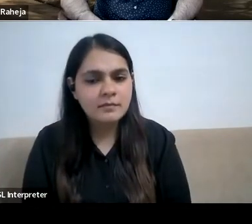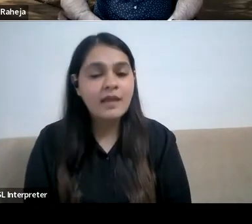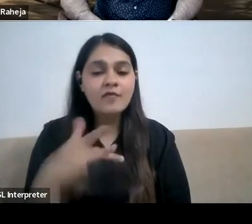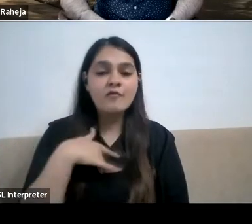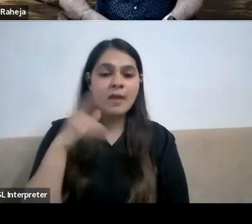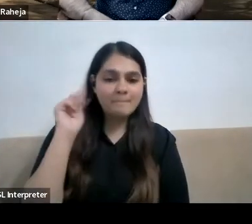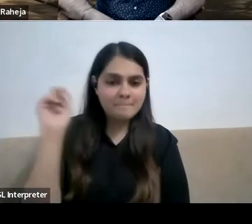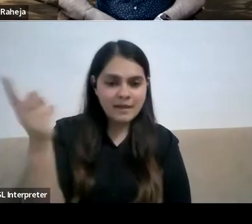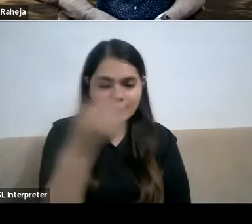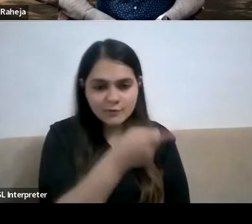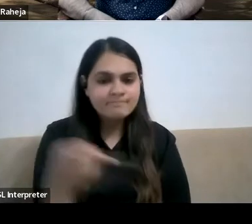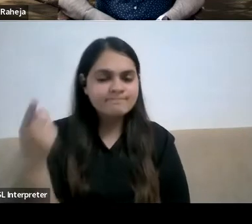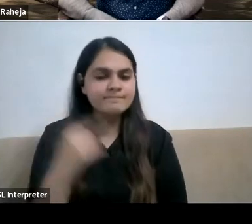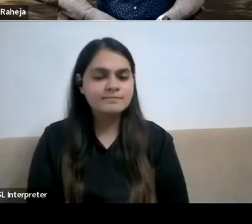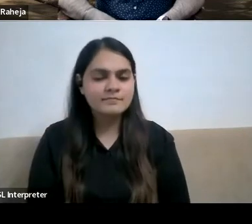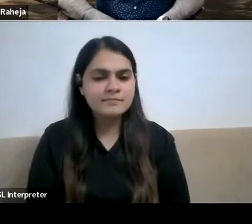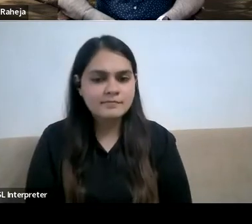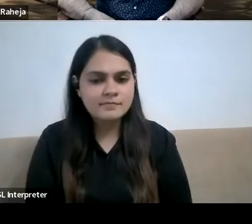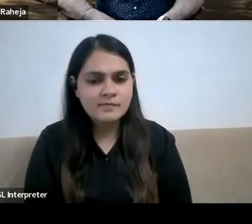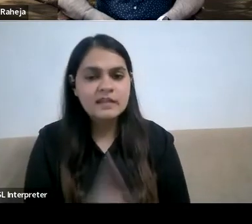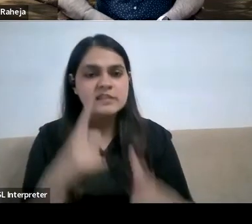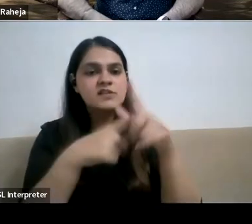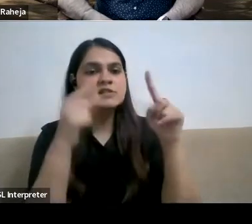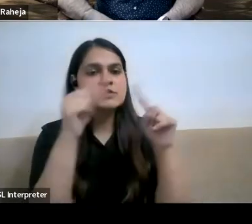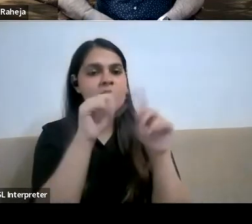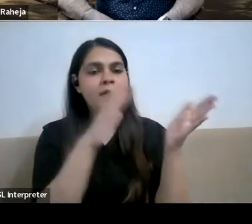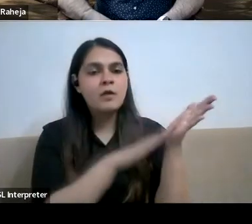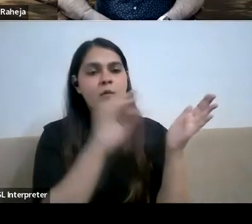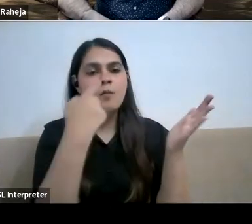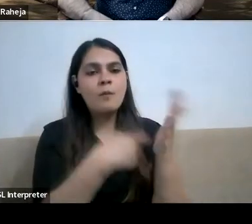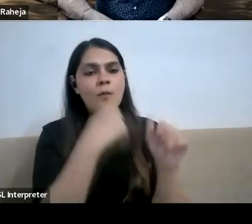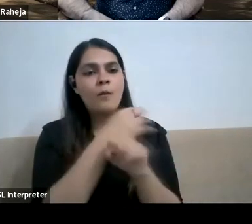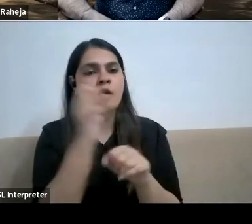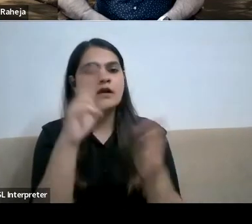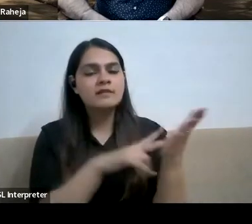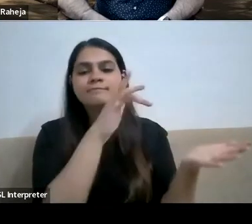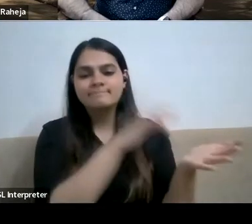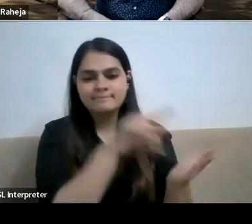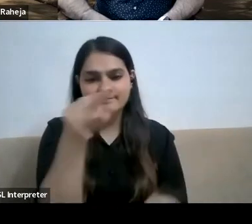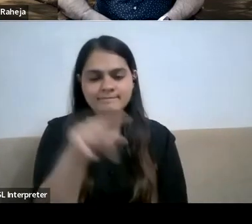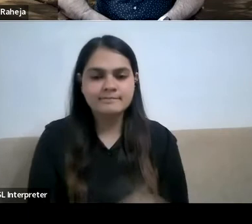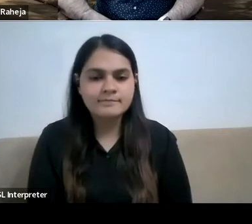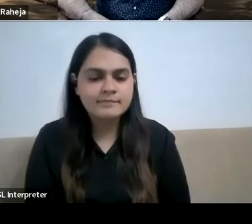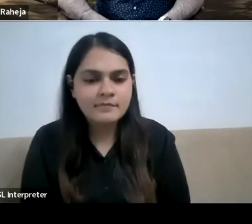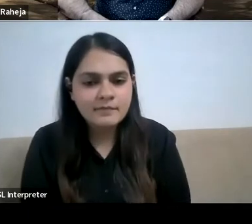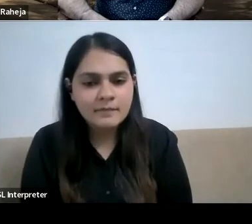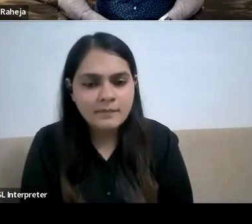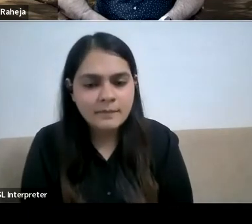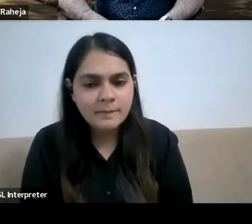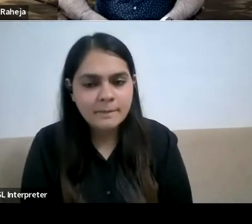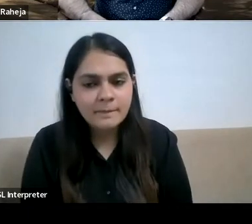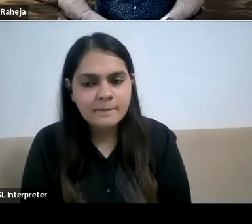station that's going to come over here in JP Nagar. And including, for example, have, like